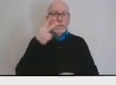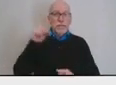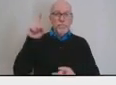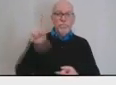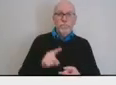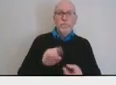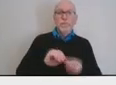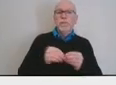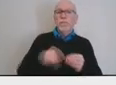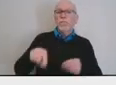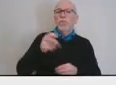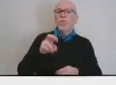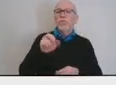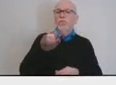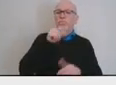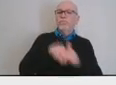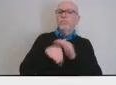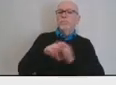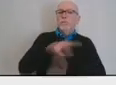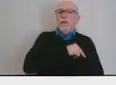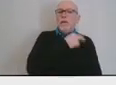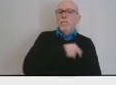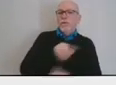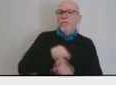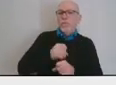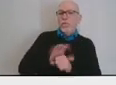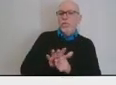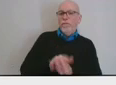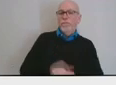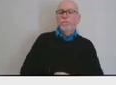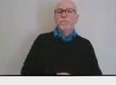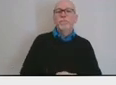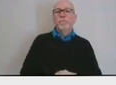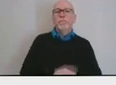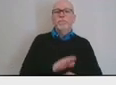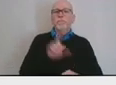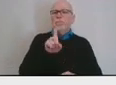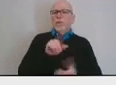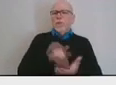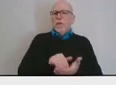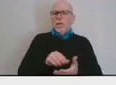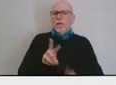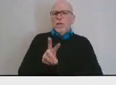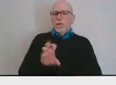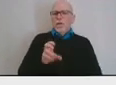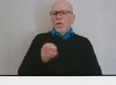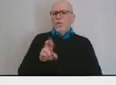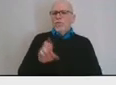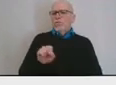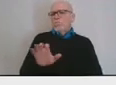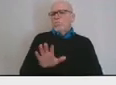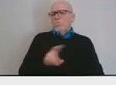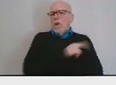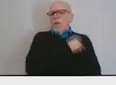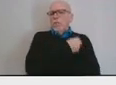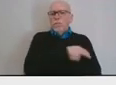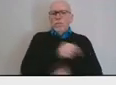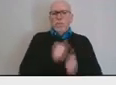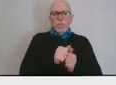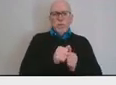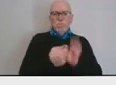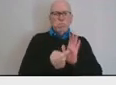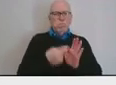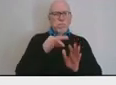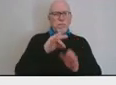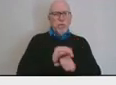Hoosiers hospitalized with COVID symptoms. About 1,600 Hoosiers were hospitalized with symptoms of COVID as